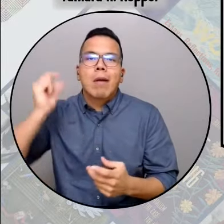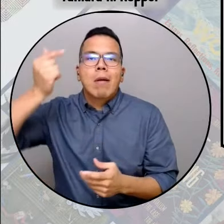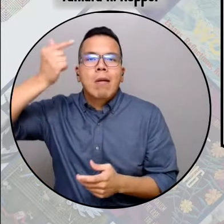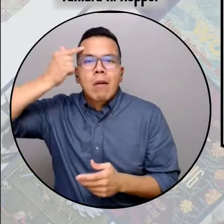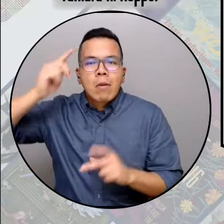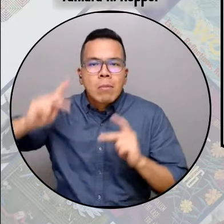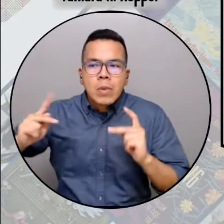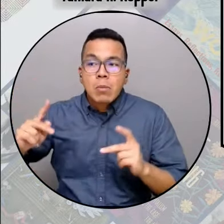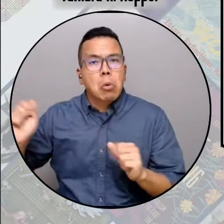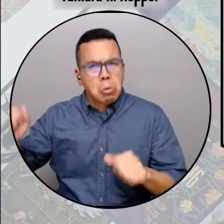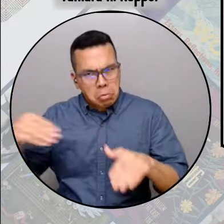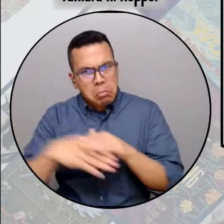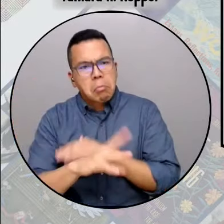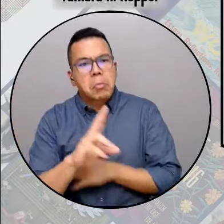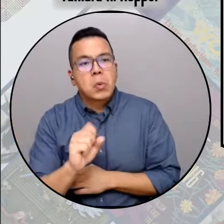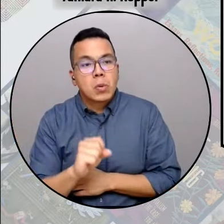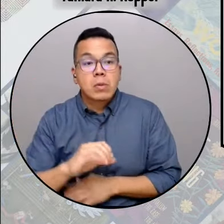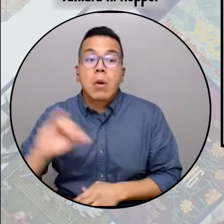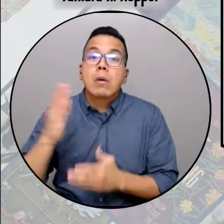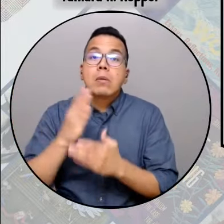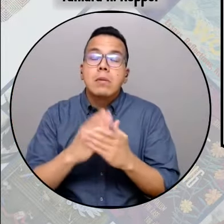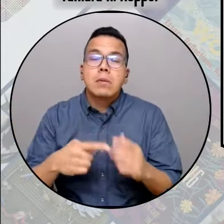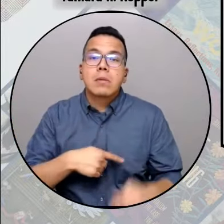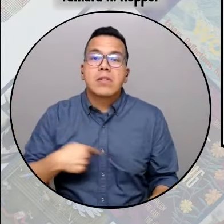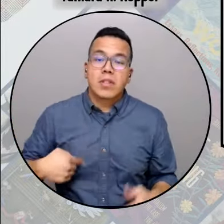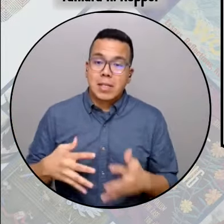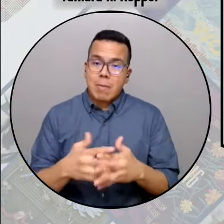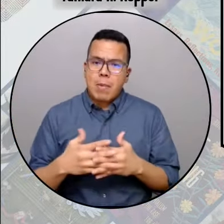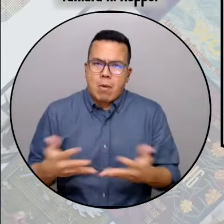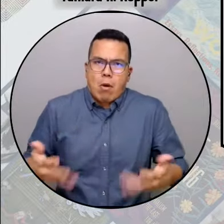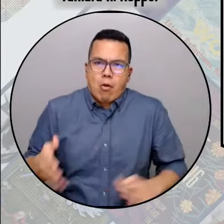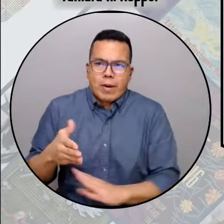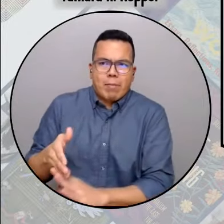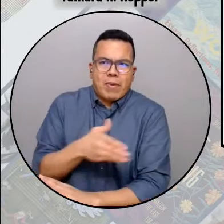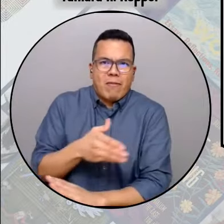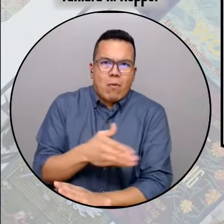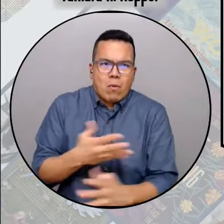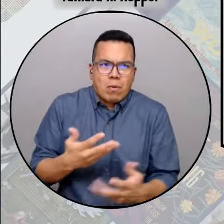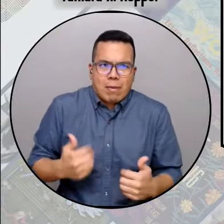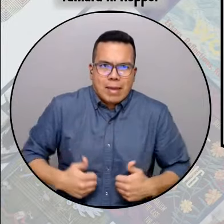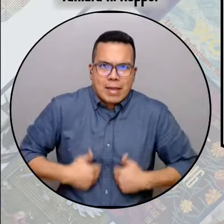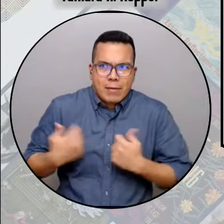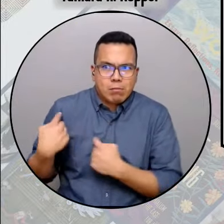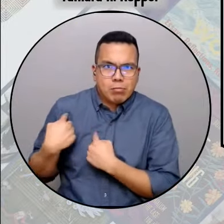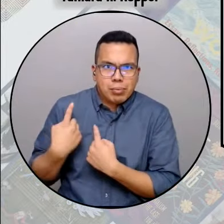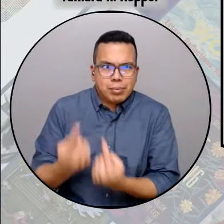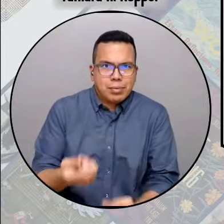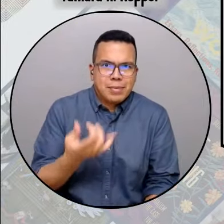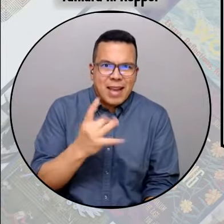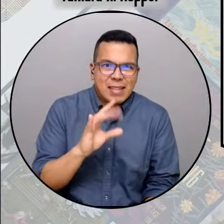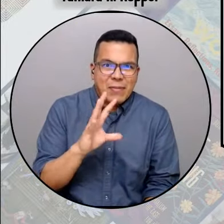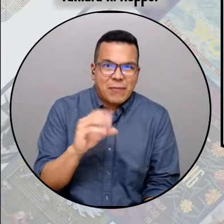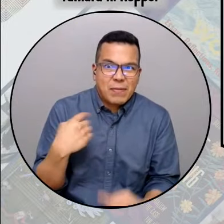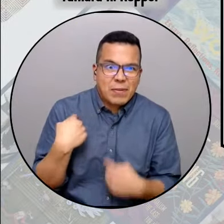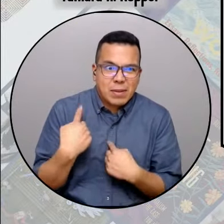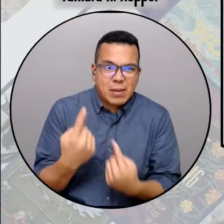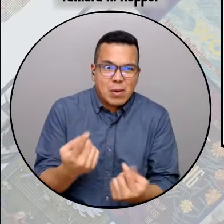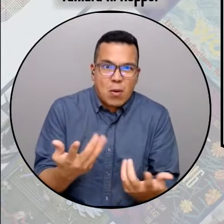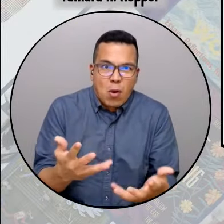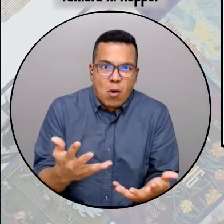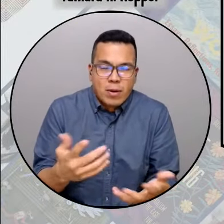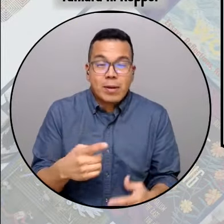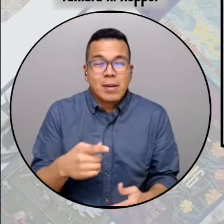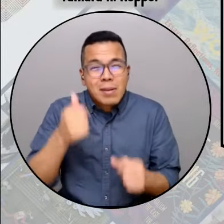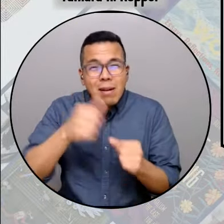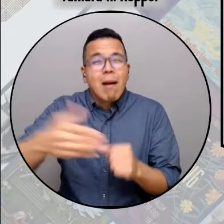You also had Chinese Americans who had already kind of, you know, been living here since the 1850s when Chinese immigration